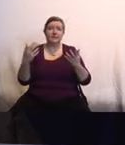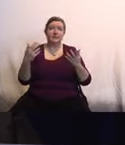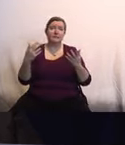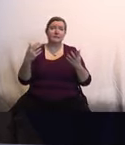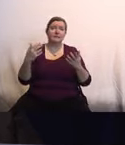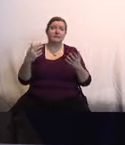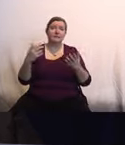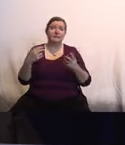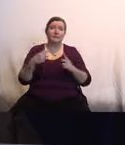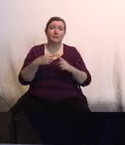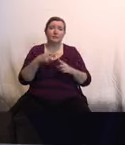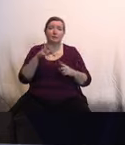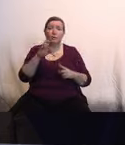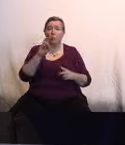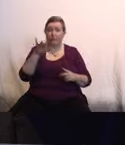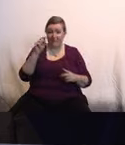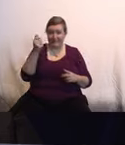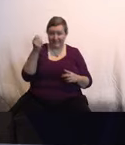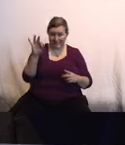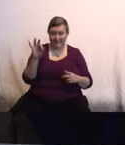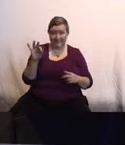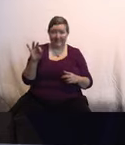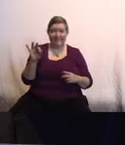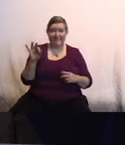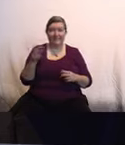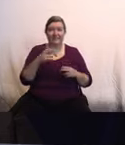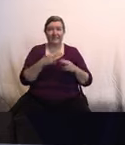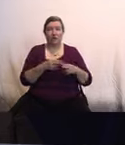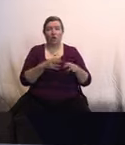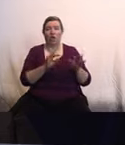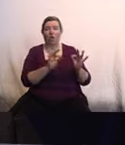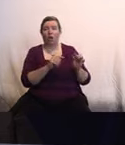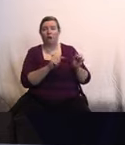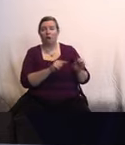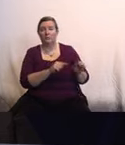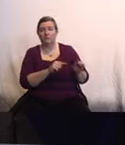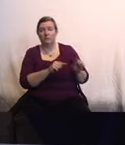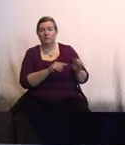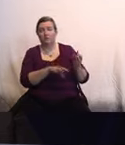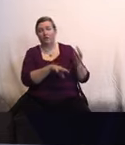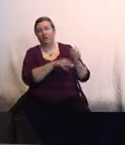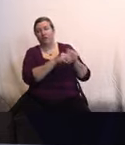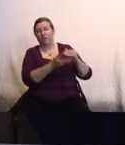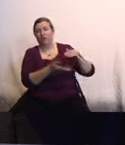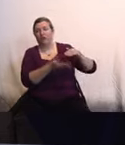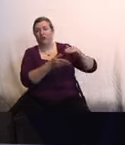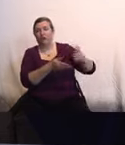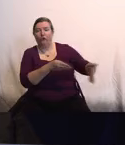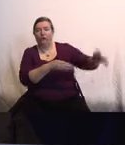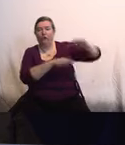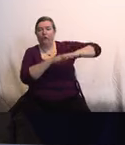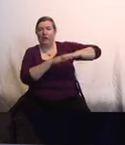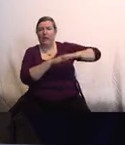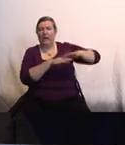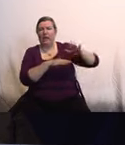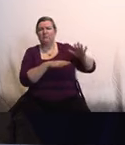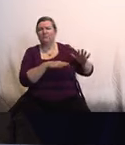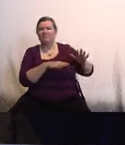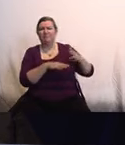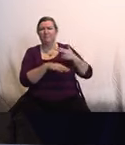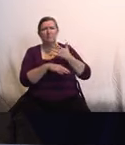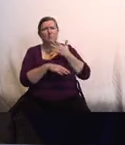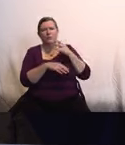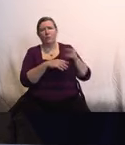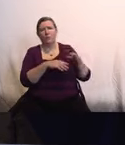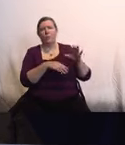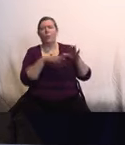as just an incidental diagnosis. I would consider it more a comorbid condition